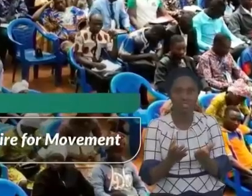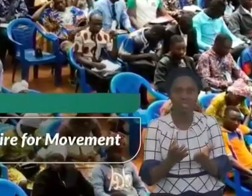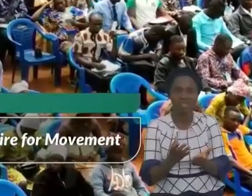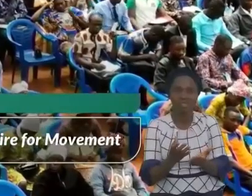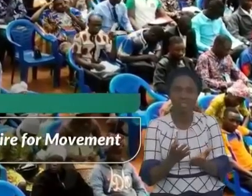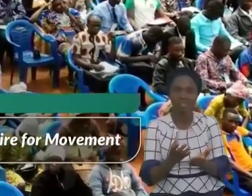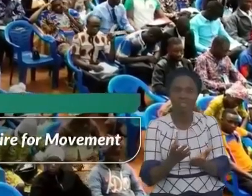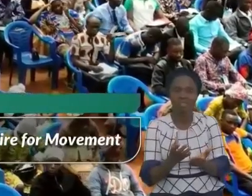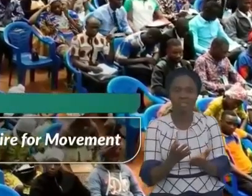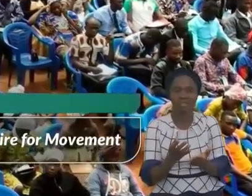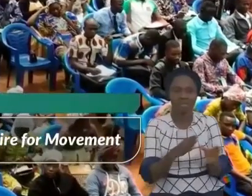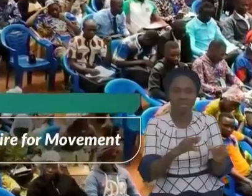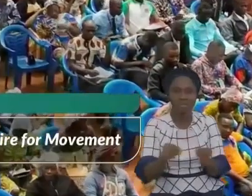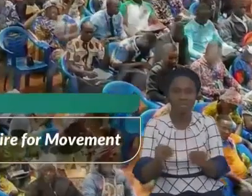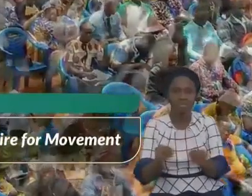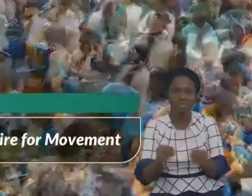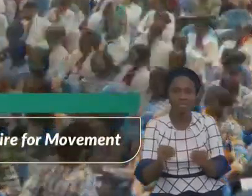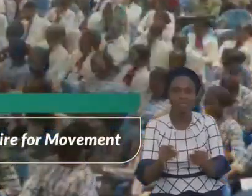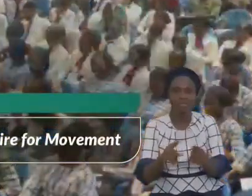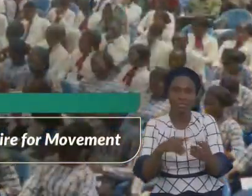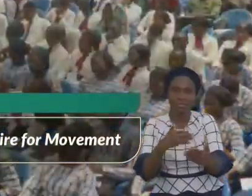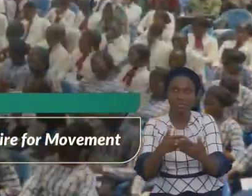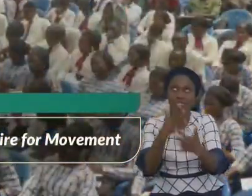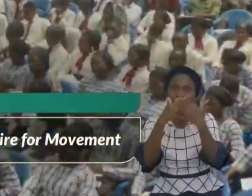What success do we have on earth?